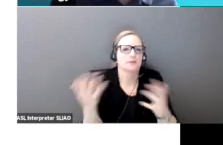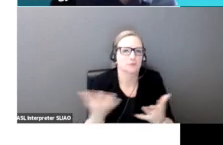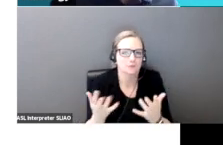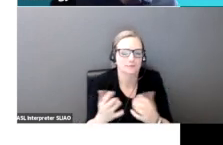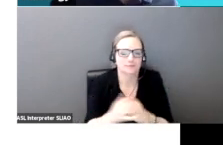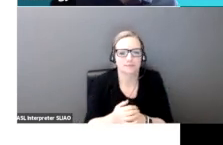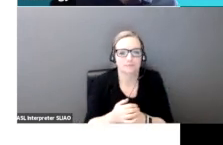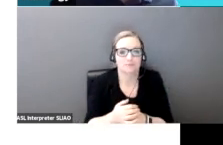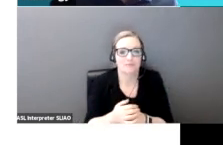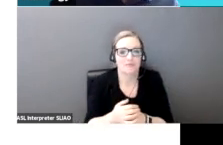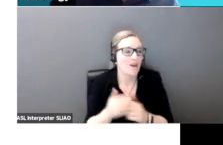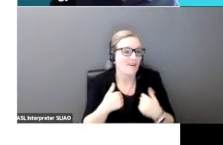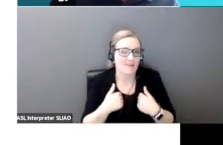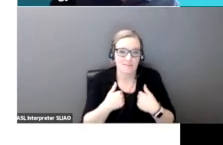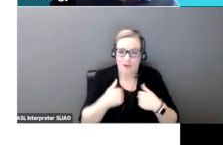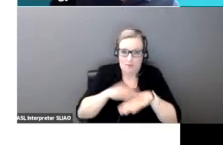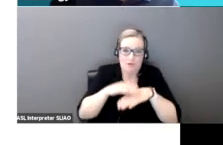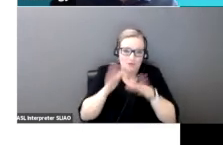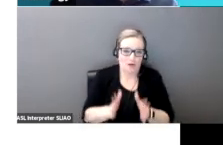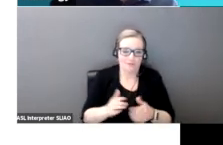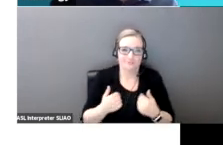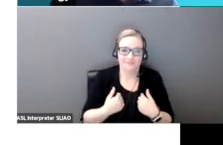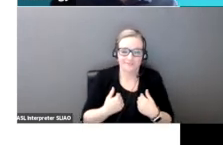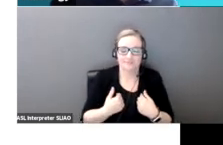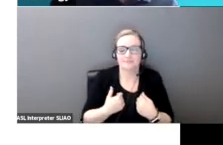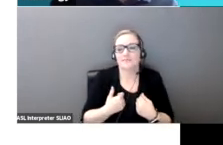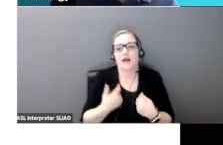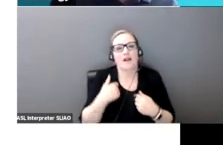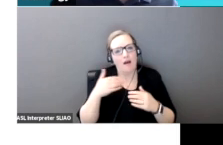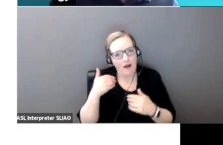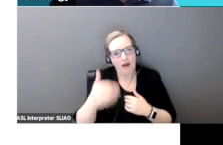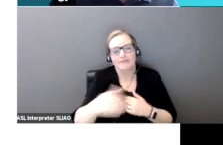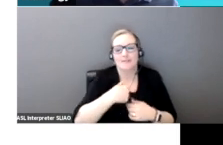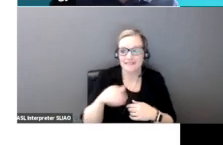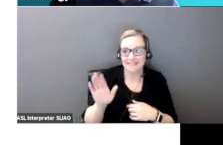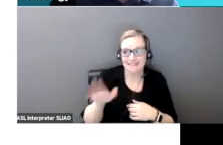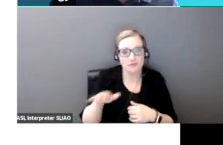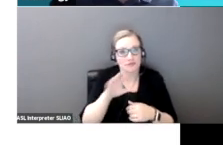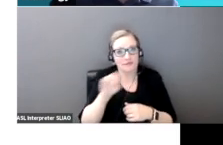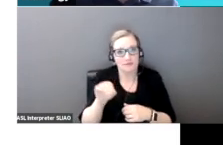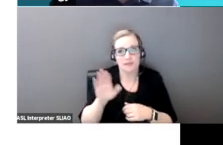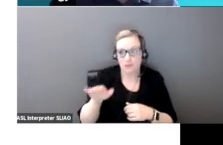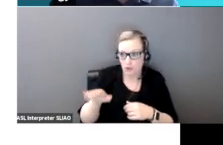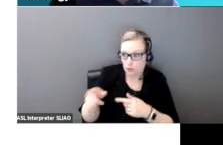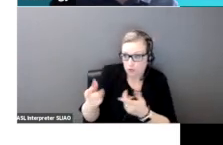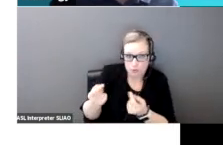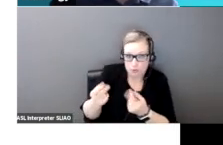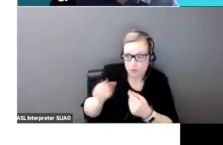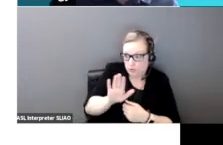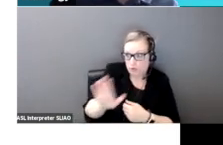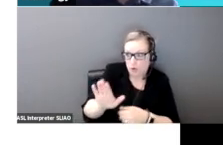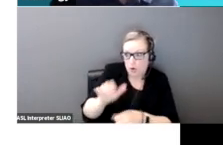clients that, you got into this business that you're doing not to generate,